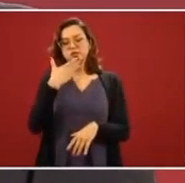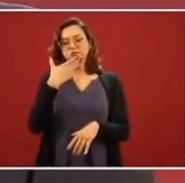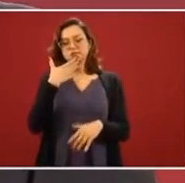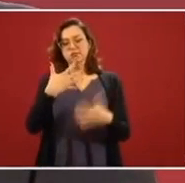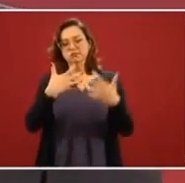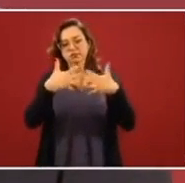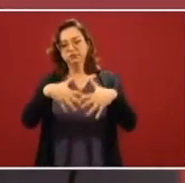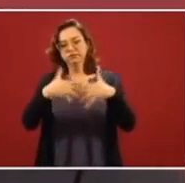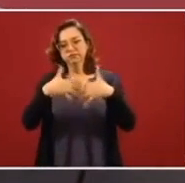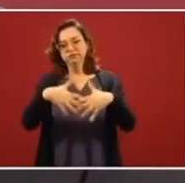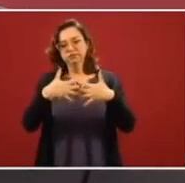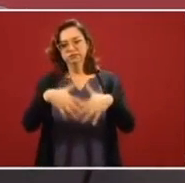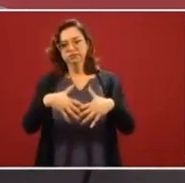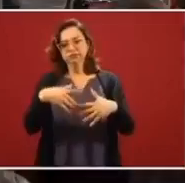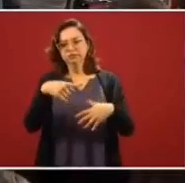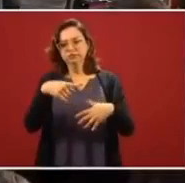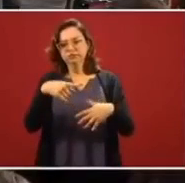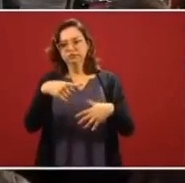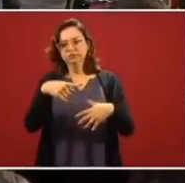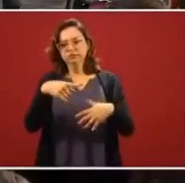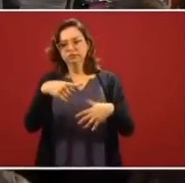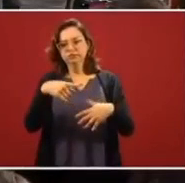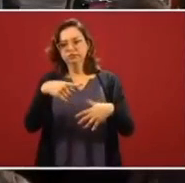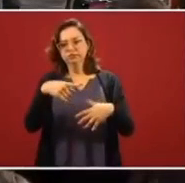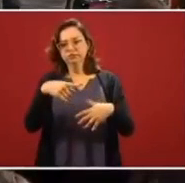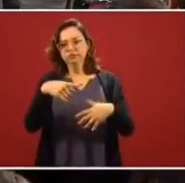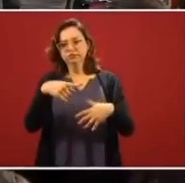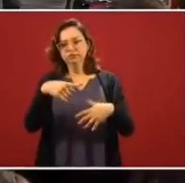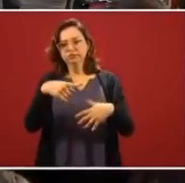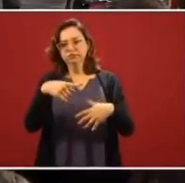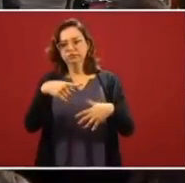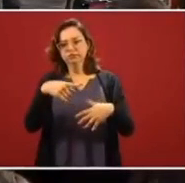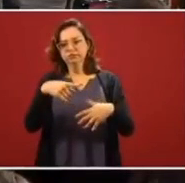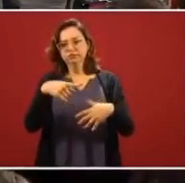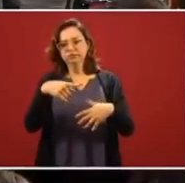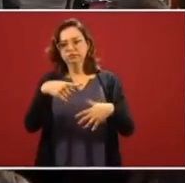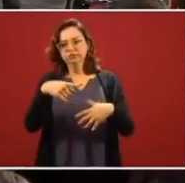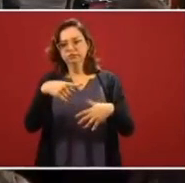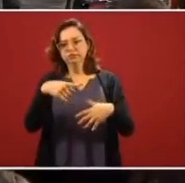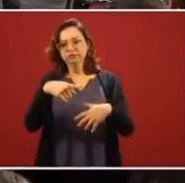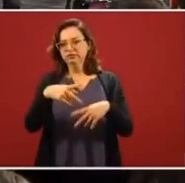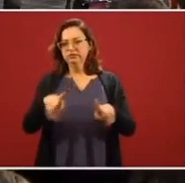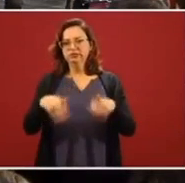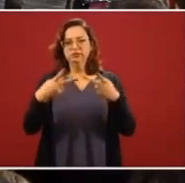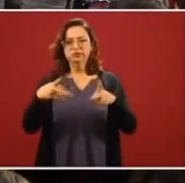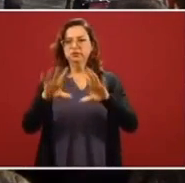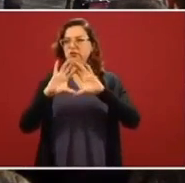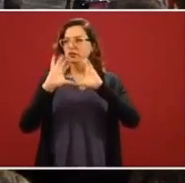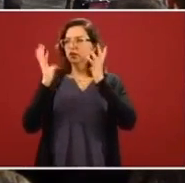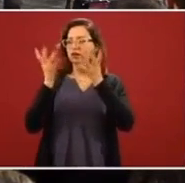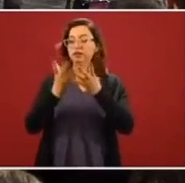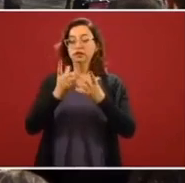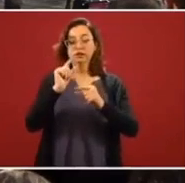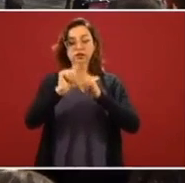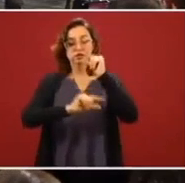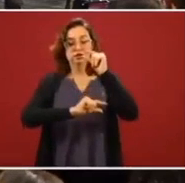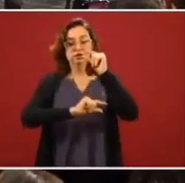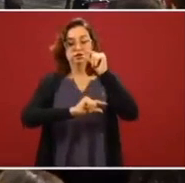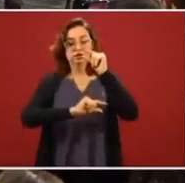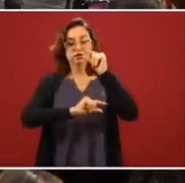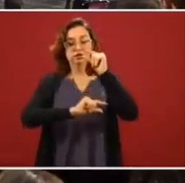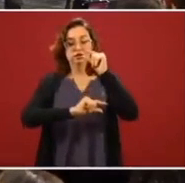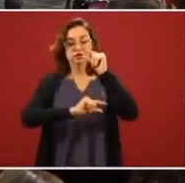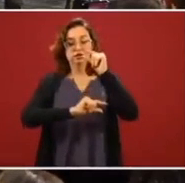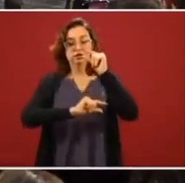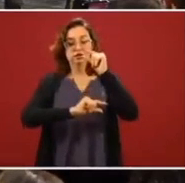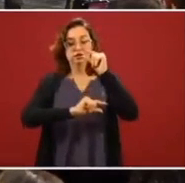exemplary, industria de punta a nivel mundial, that used to be on point on a worldwide level. y la destruyeron, la